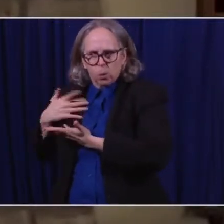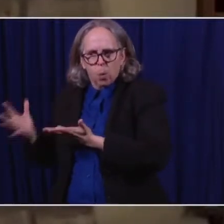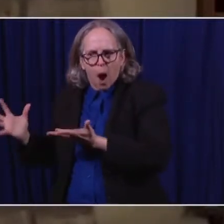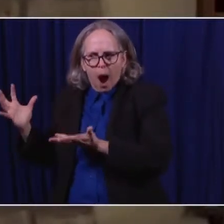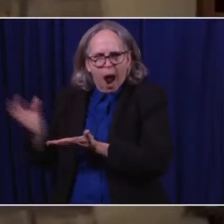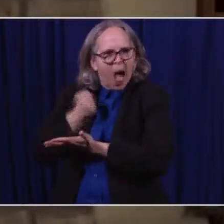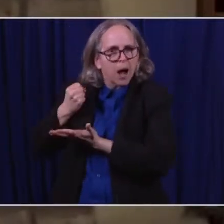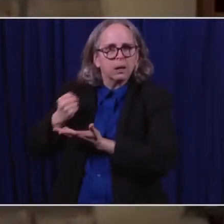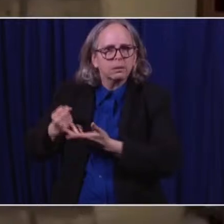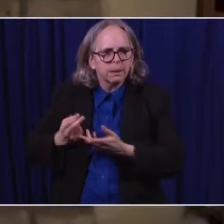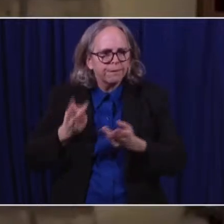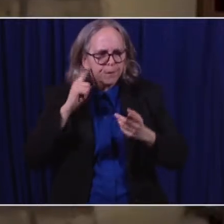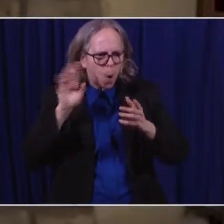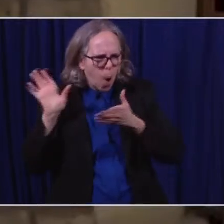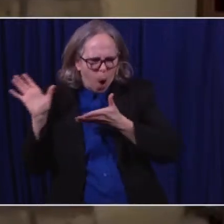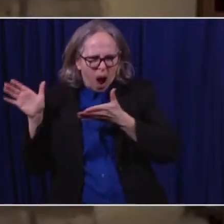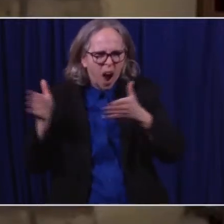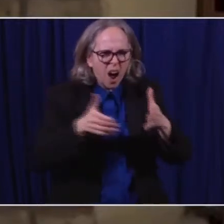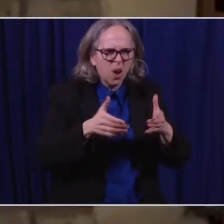devote to